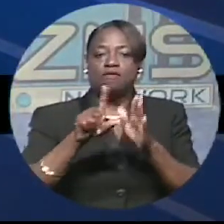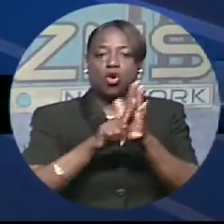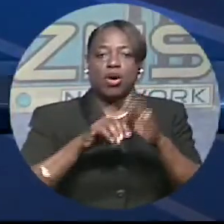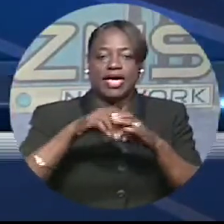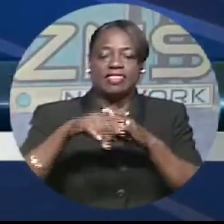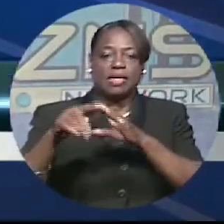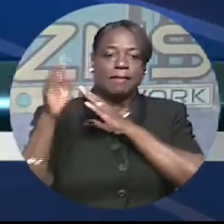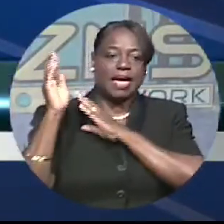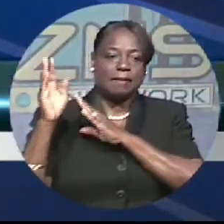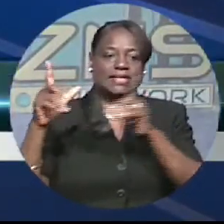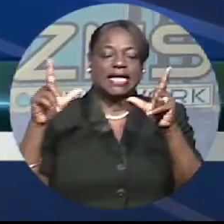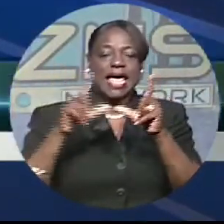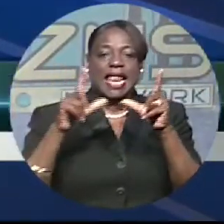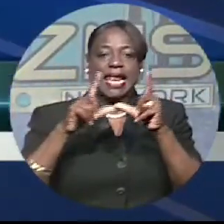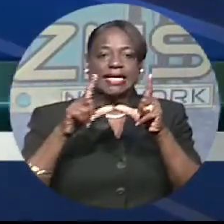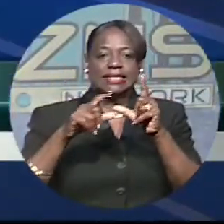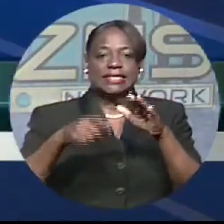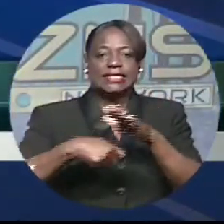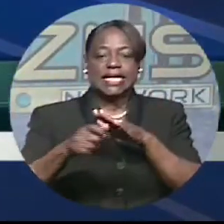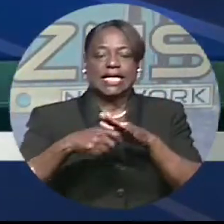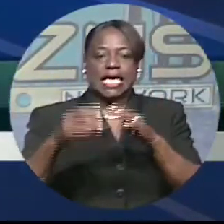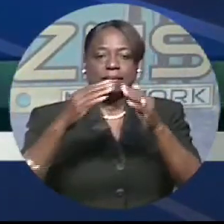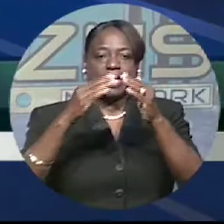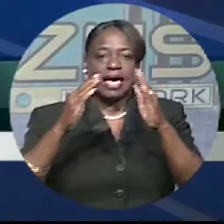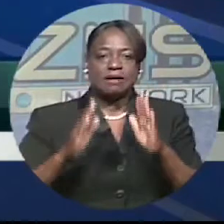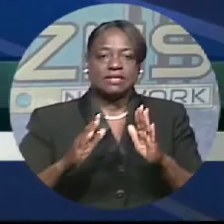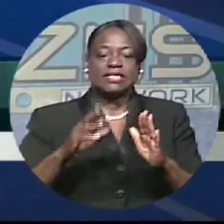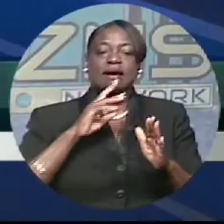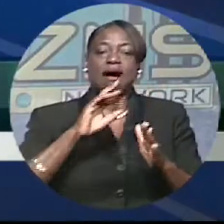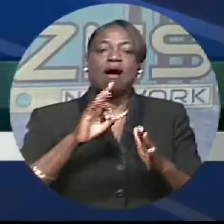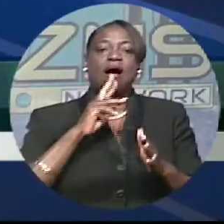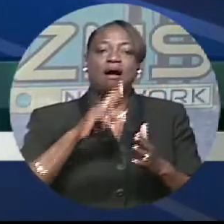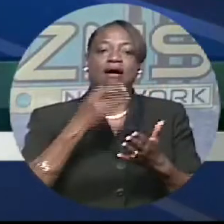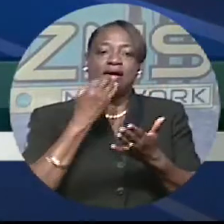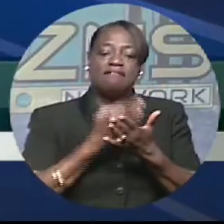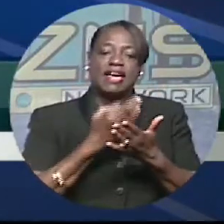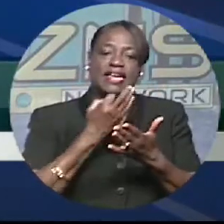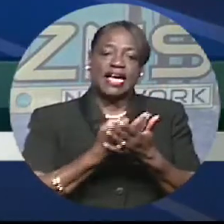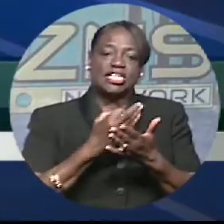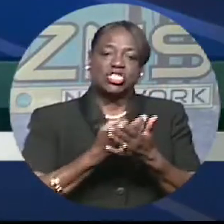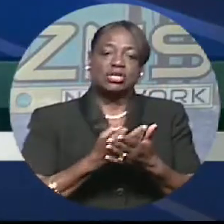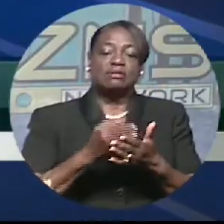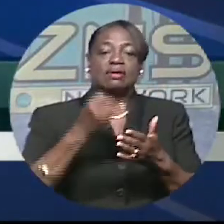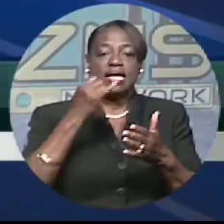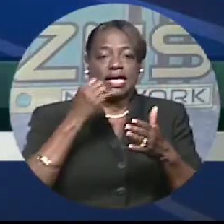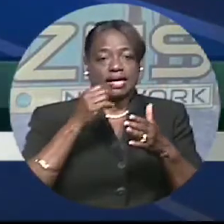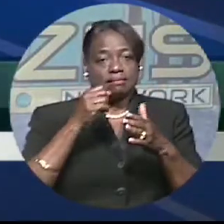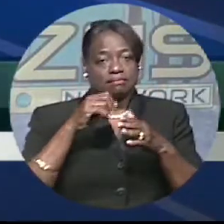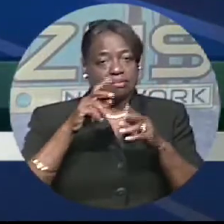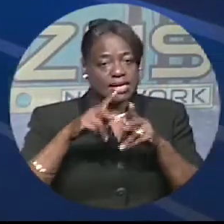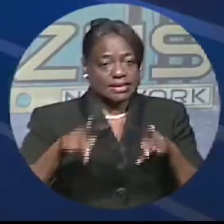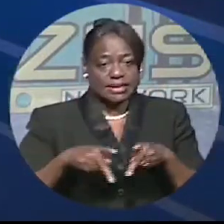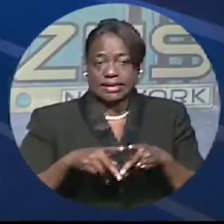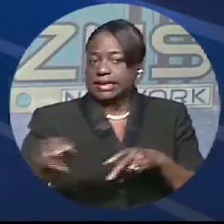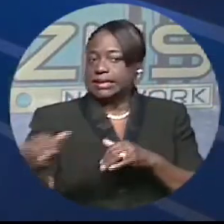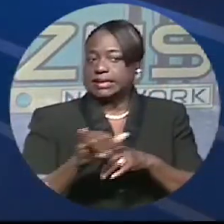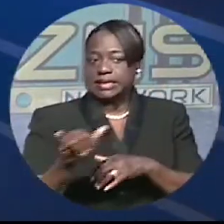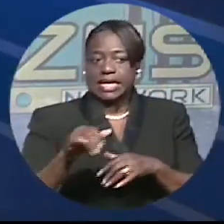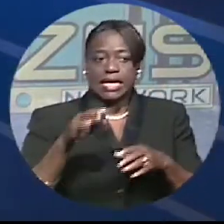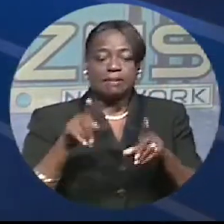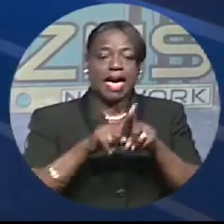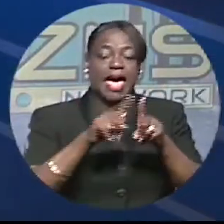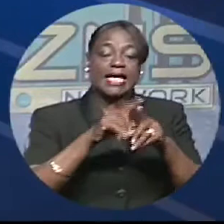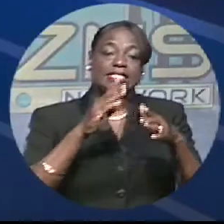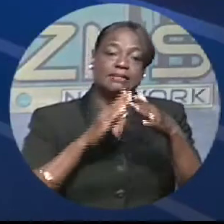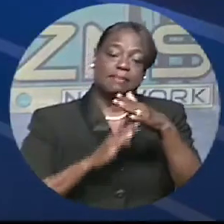houses are treated as financial institutions with the same obligations as banks with respect